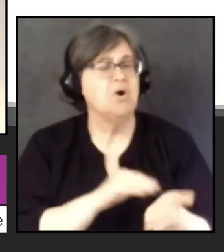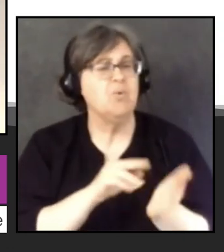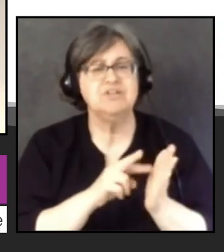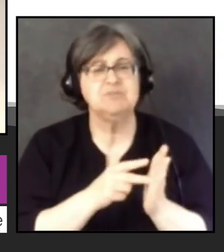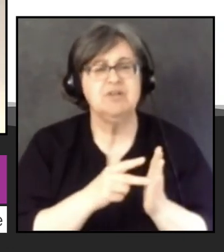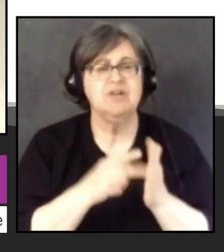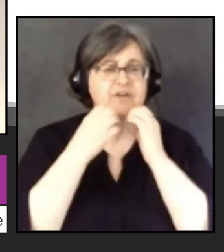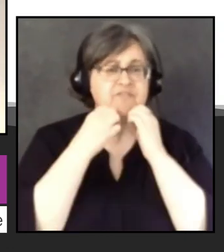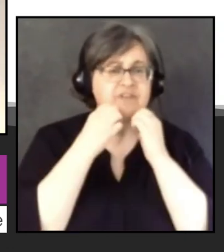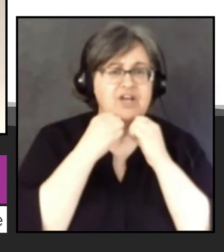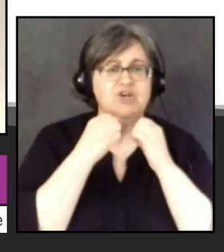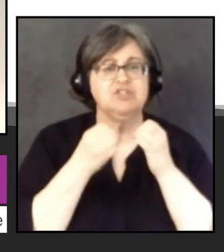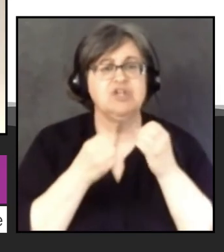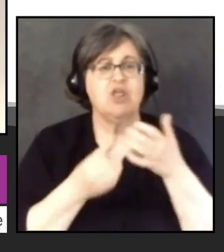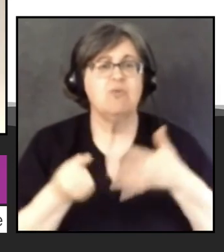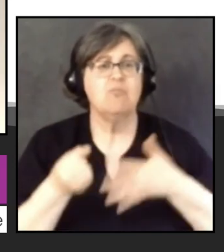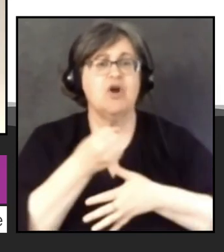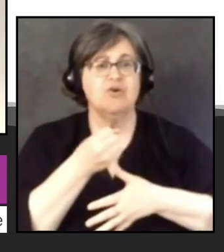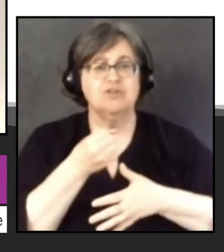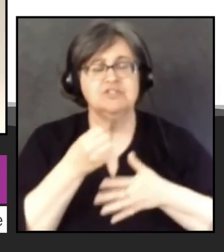priorities and even concerns of the community.